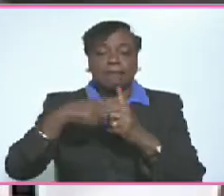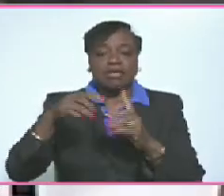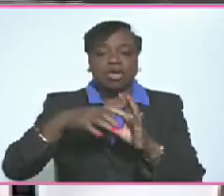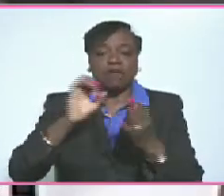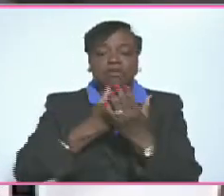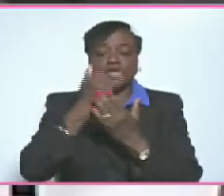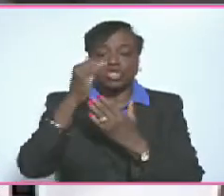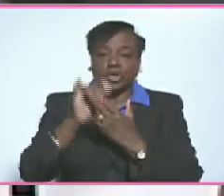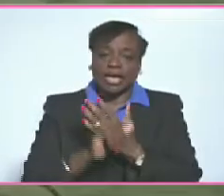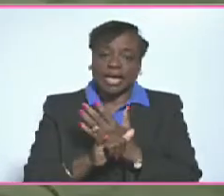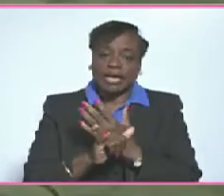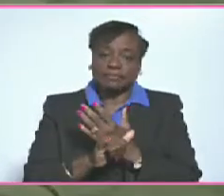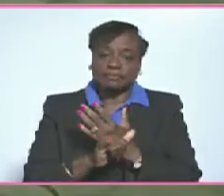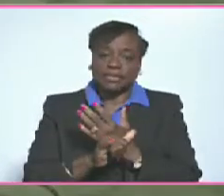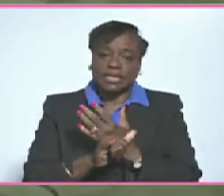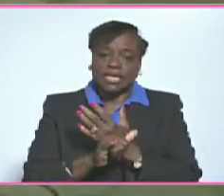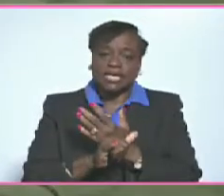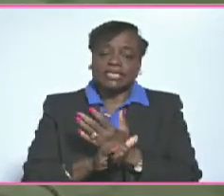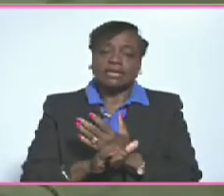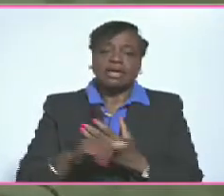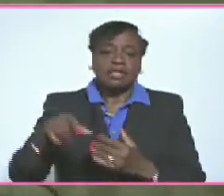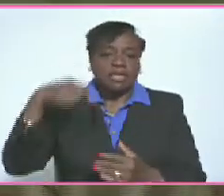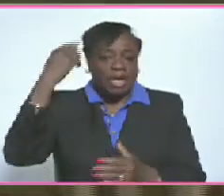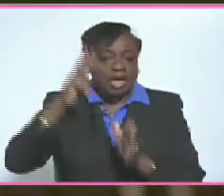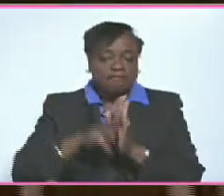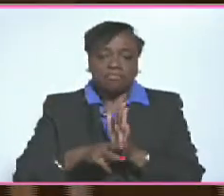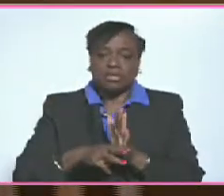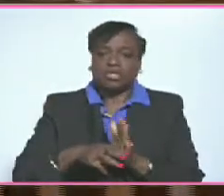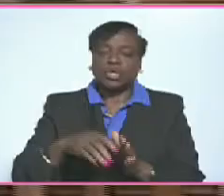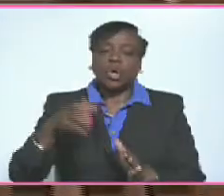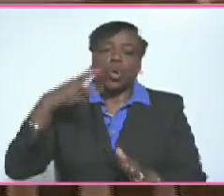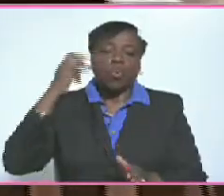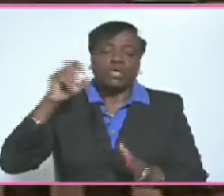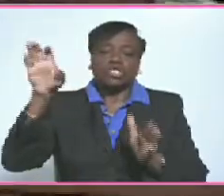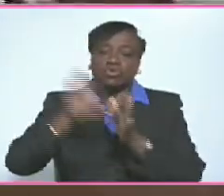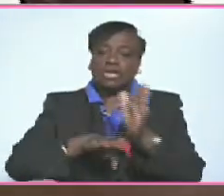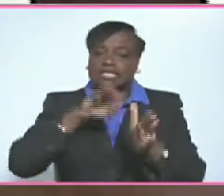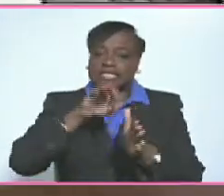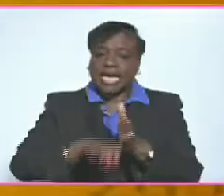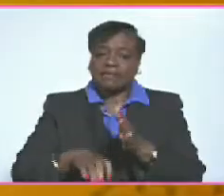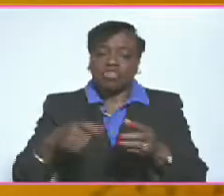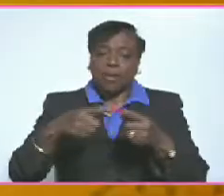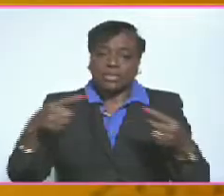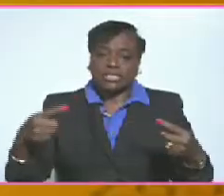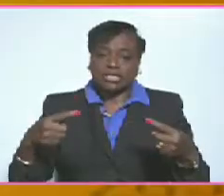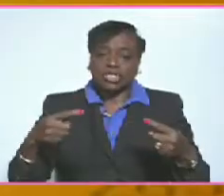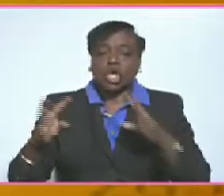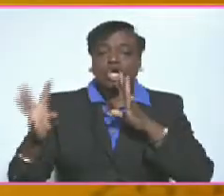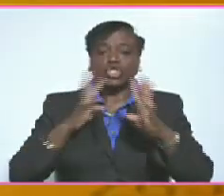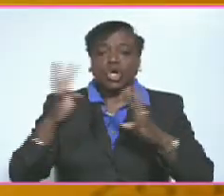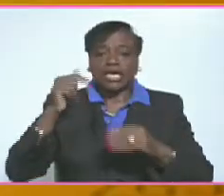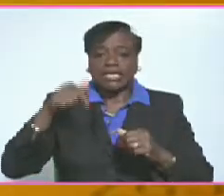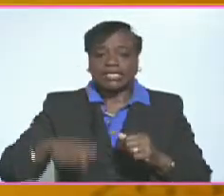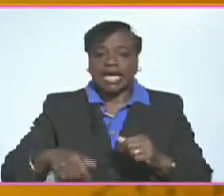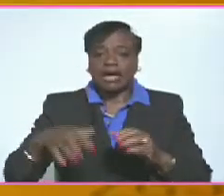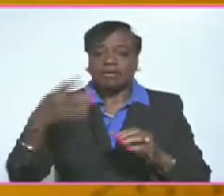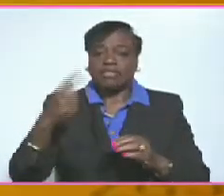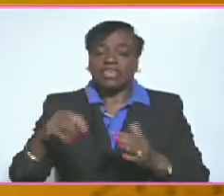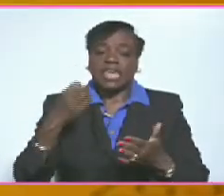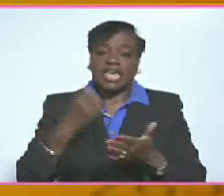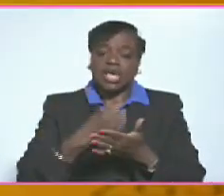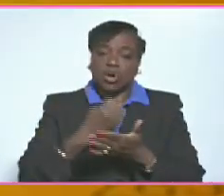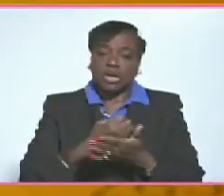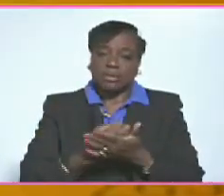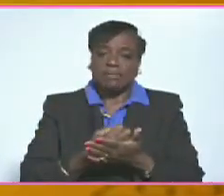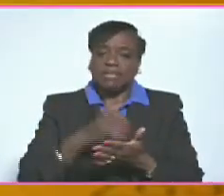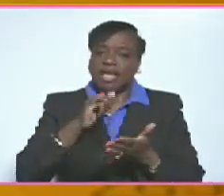the government was criticized by opposition for talking down the economy, resulting in Moody's revisit of the country's position,